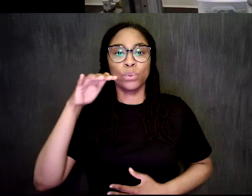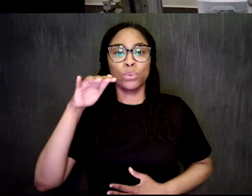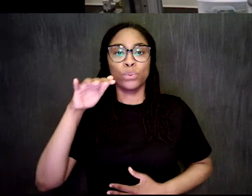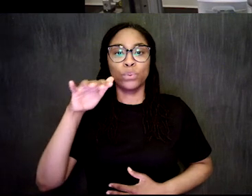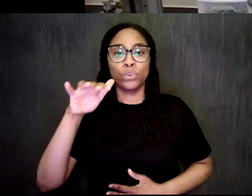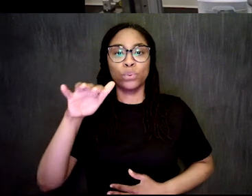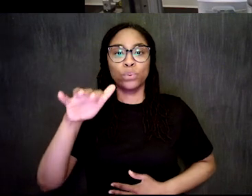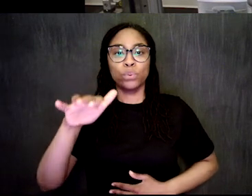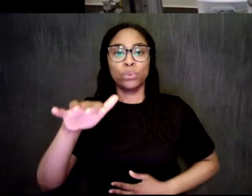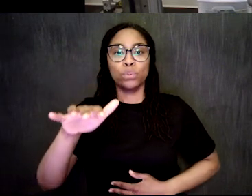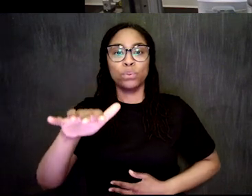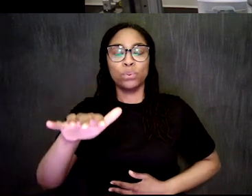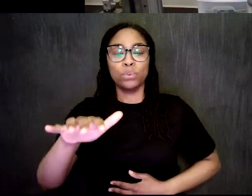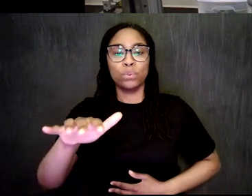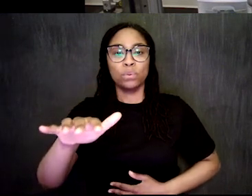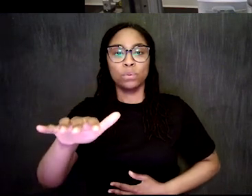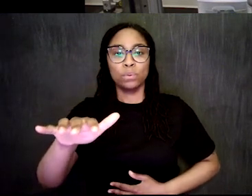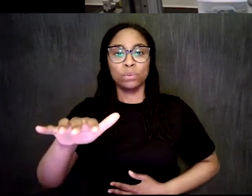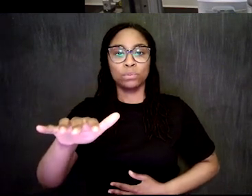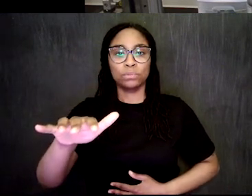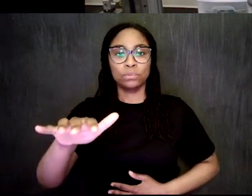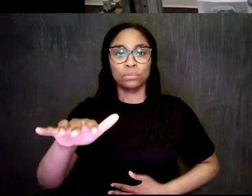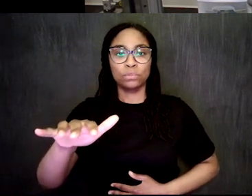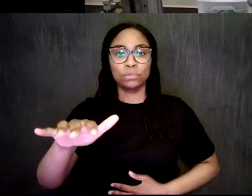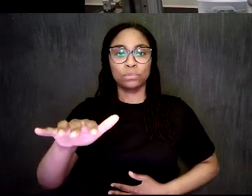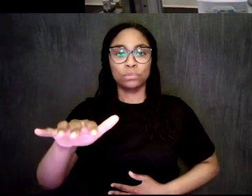Loud breaths. Exhale.